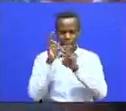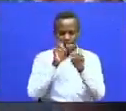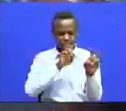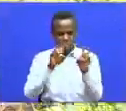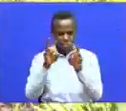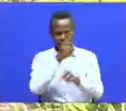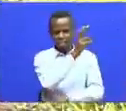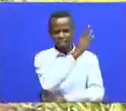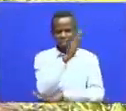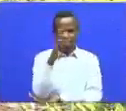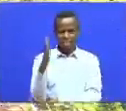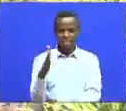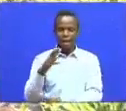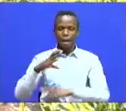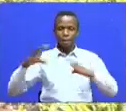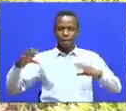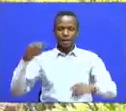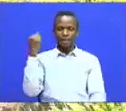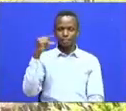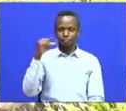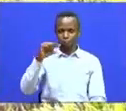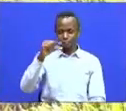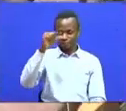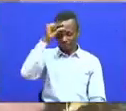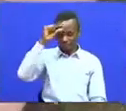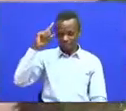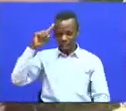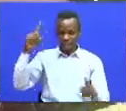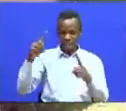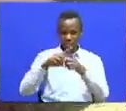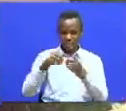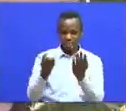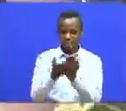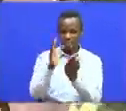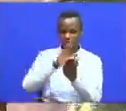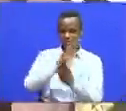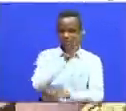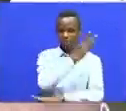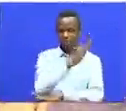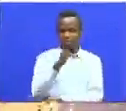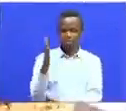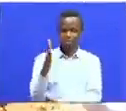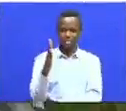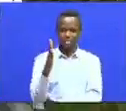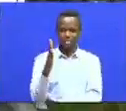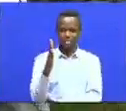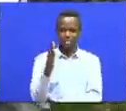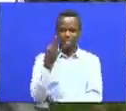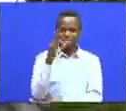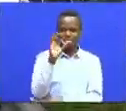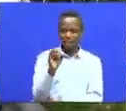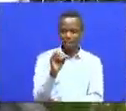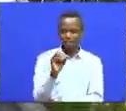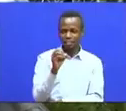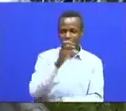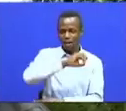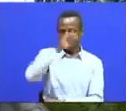and green. The government has so far set a target of increasing tree cover from the current 12.5% to 30% tree cover